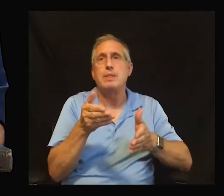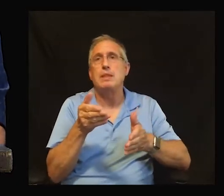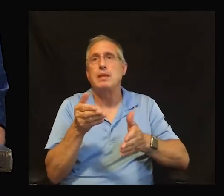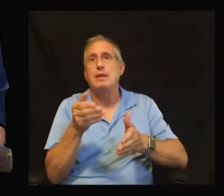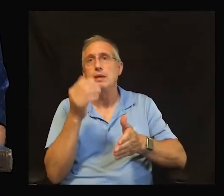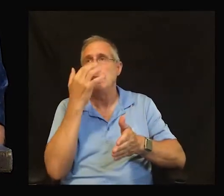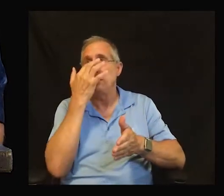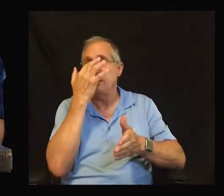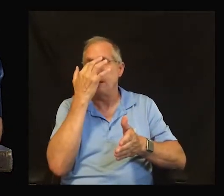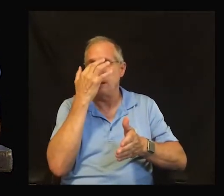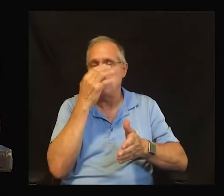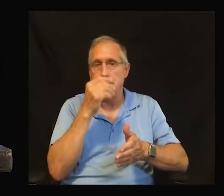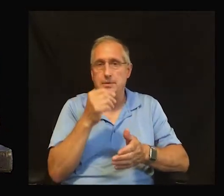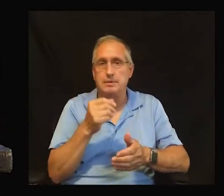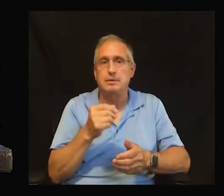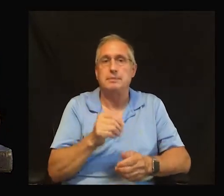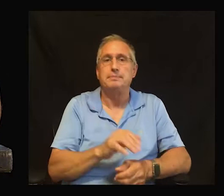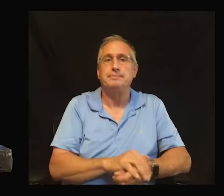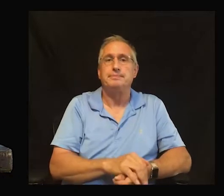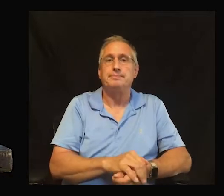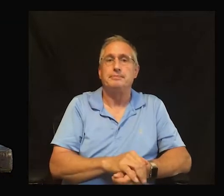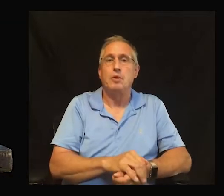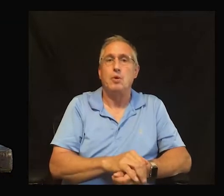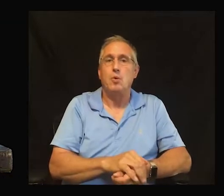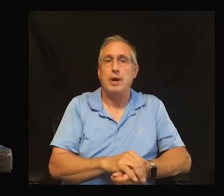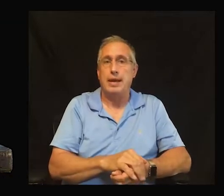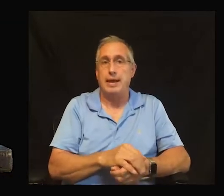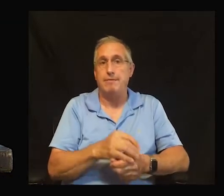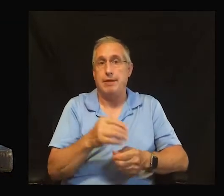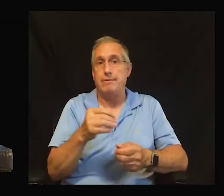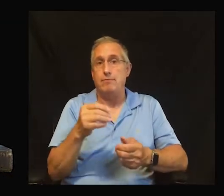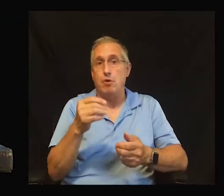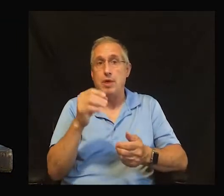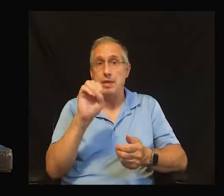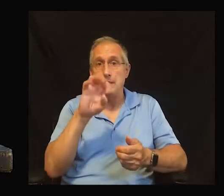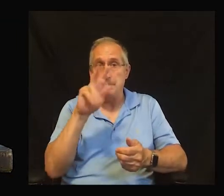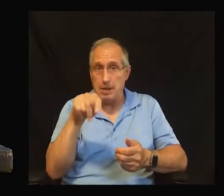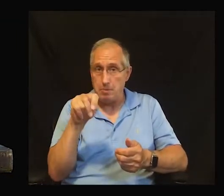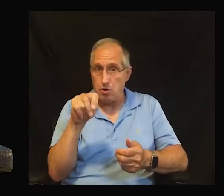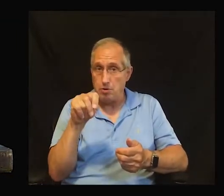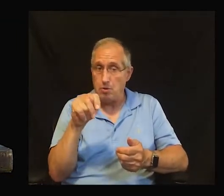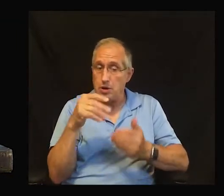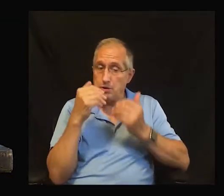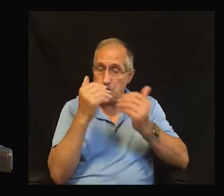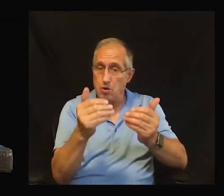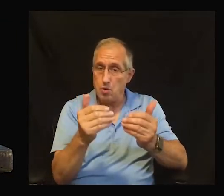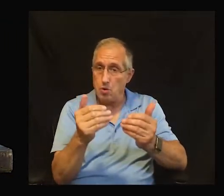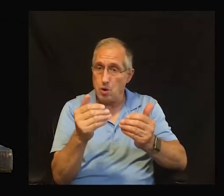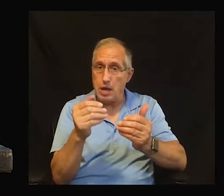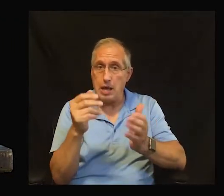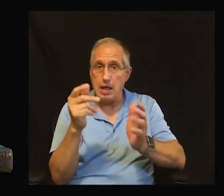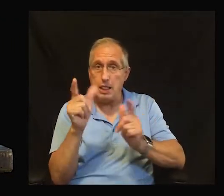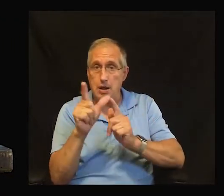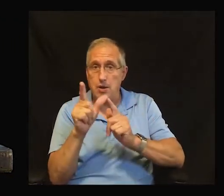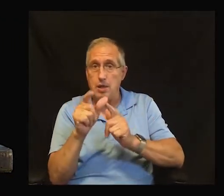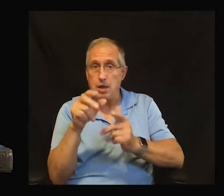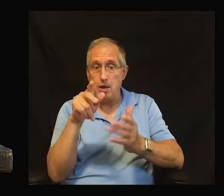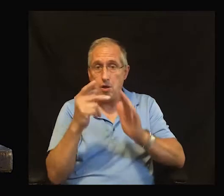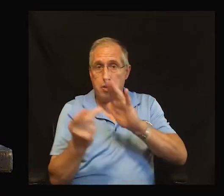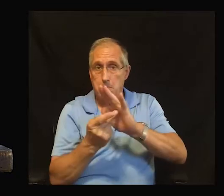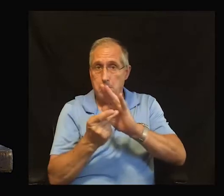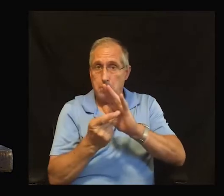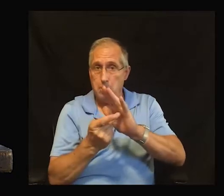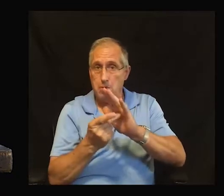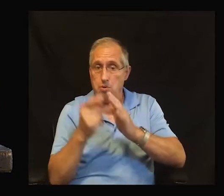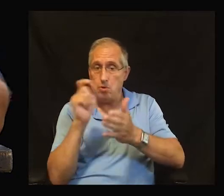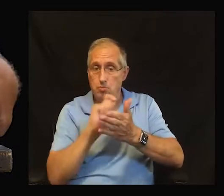Where the focus goes, the energy flows. We're going to spend the rest of September in a letter that Paul wrote to the church in